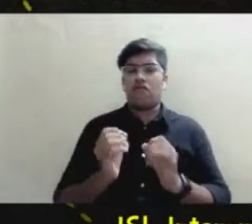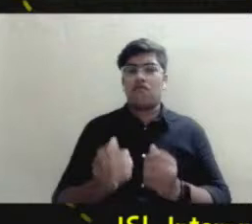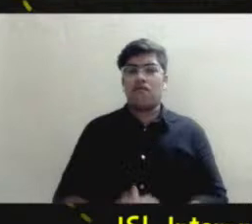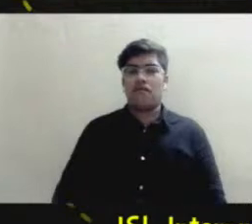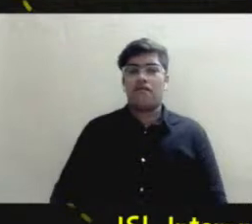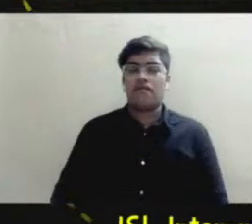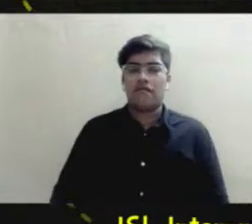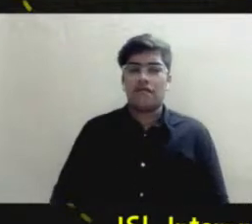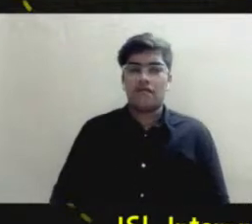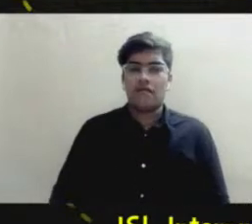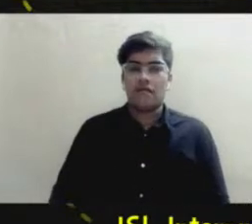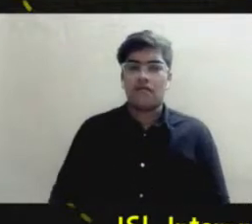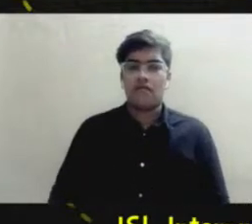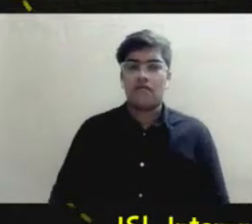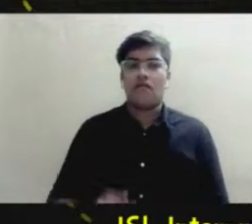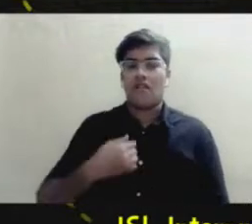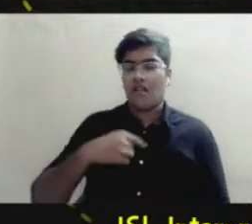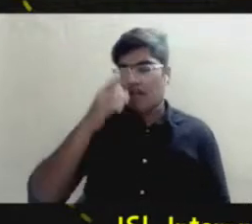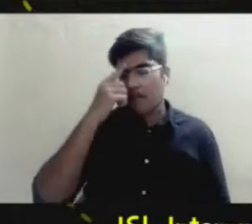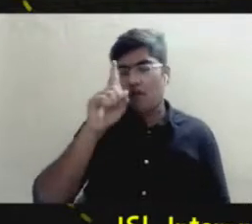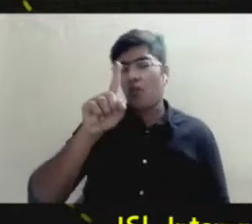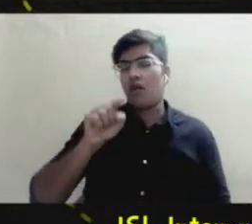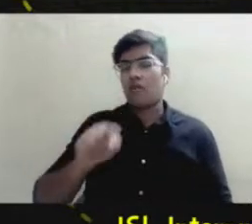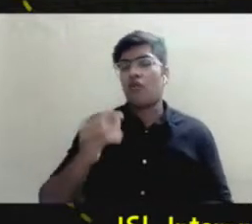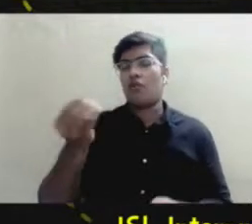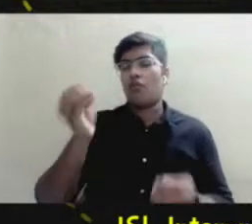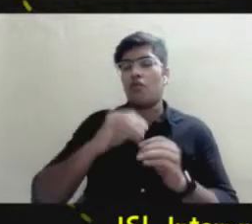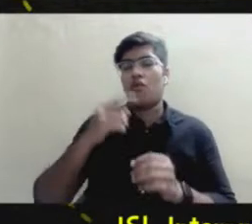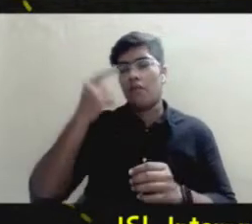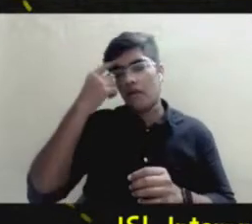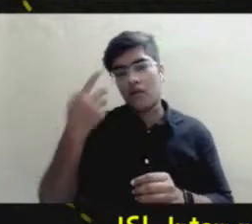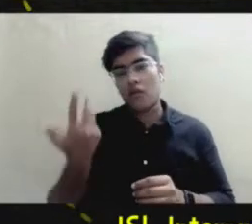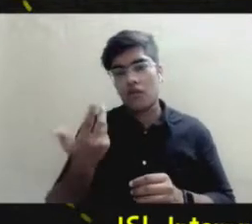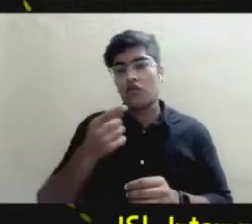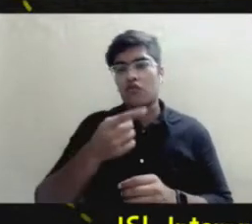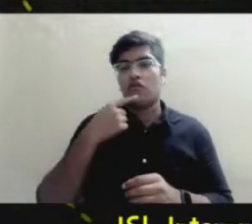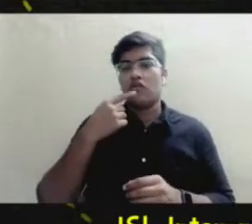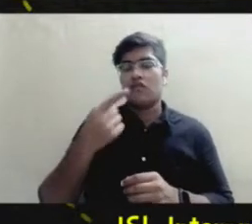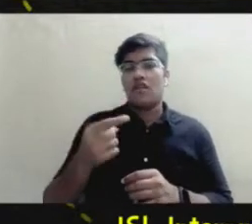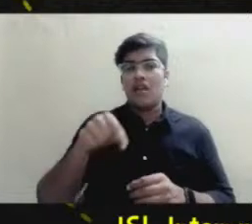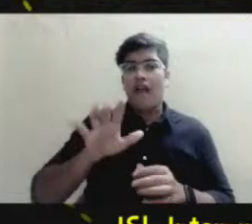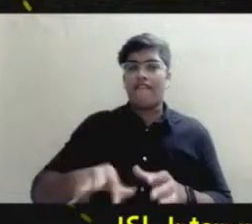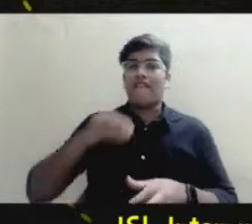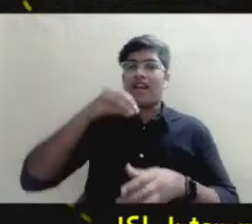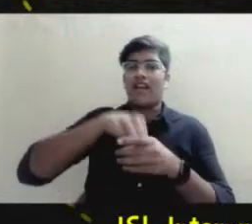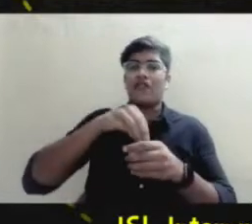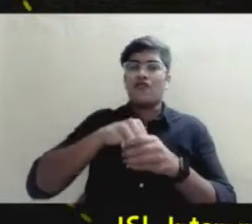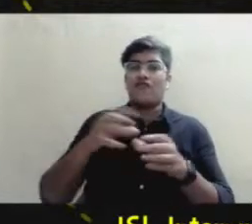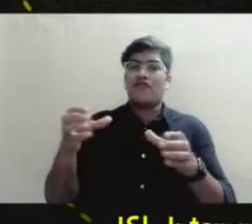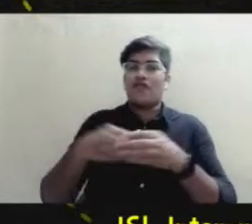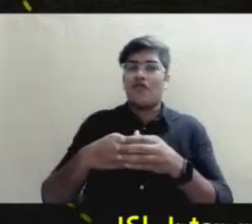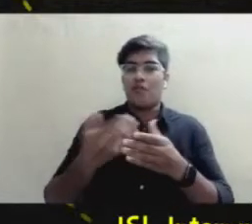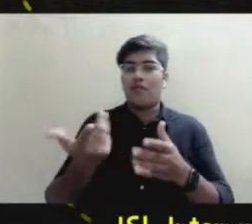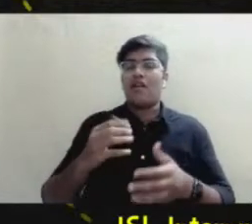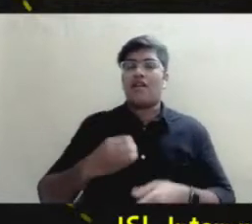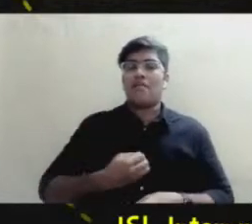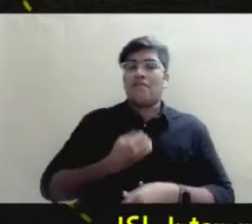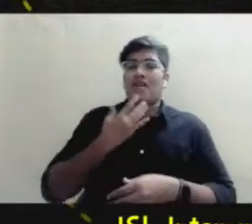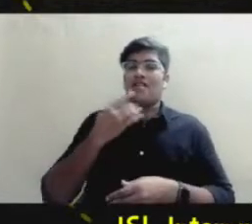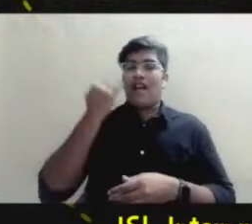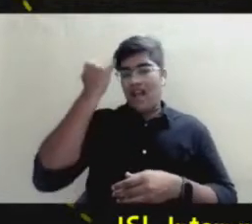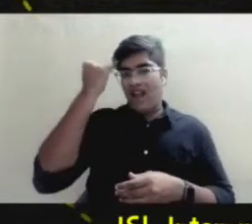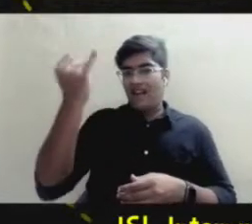mean, I think one of the things that comes through as from whatever you said is that there's a kind of inclusiveness in the idea of pleasure that is in the arts, that the